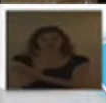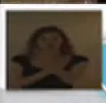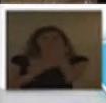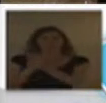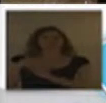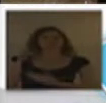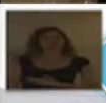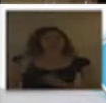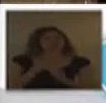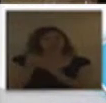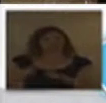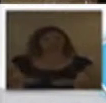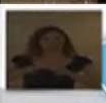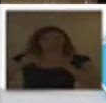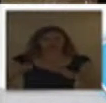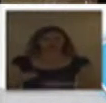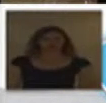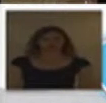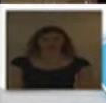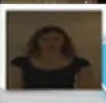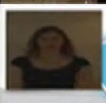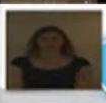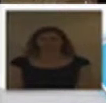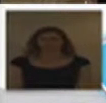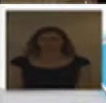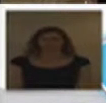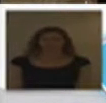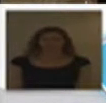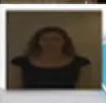and in people that have this degree of disability.